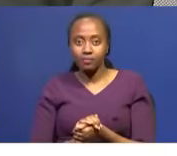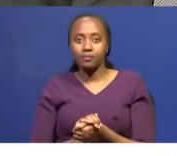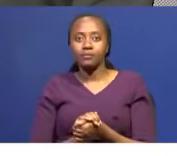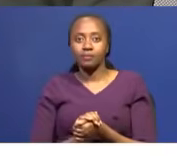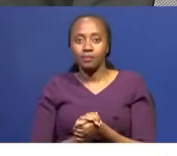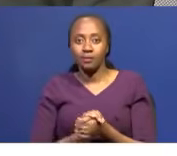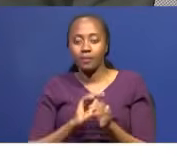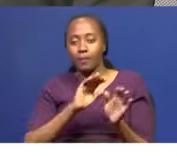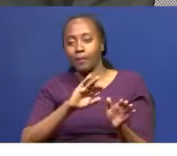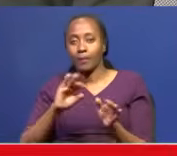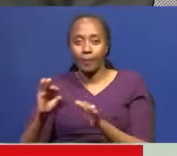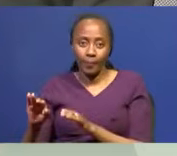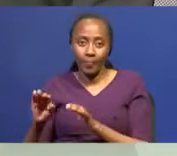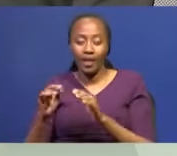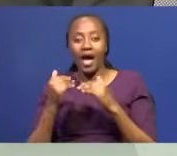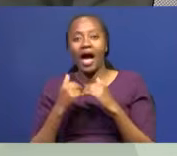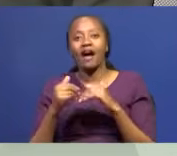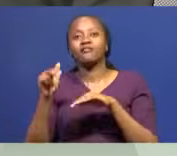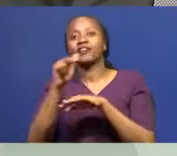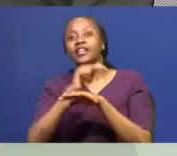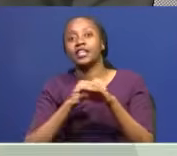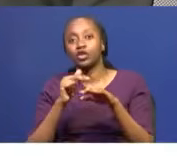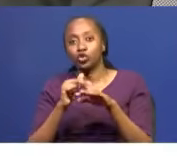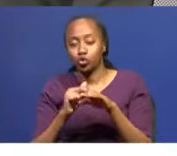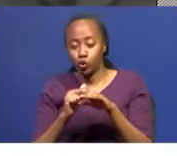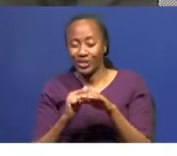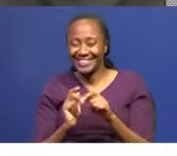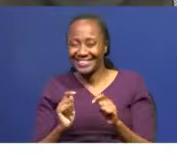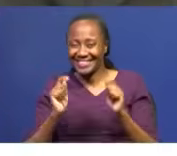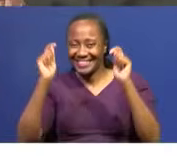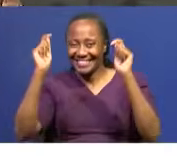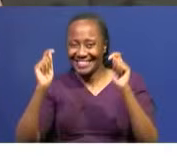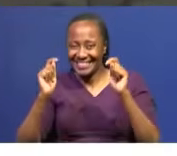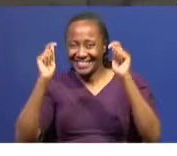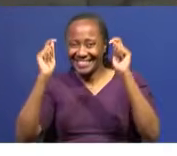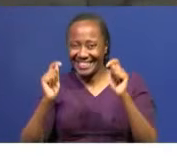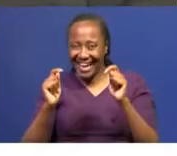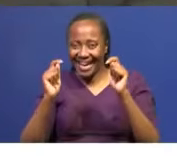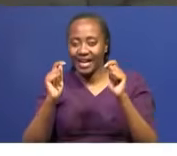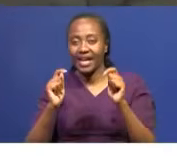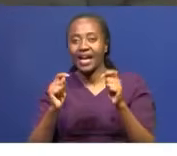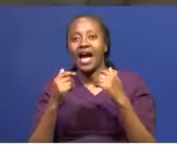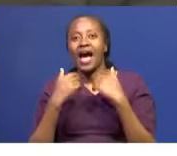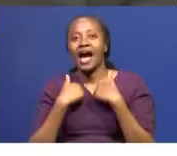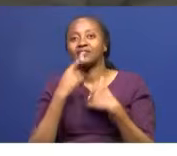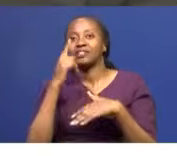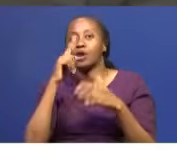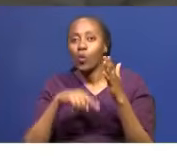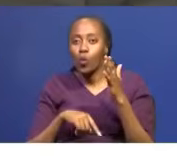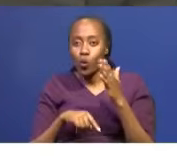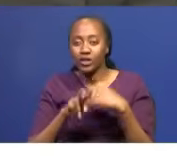University workers will start a nationwide strike on Wednesday, a demand that they have put at